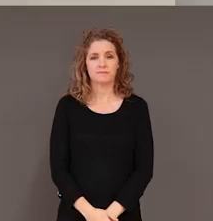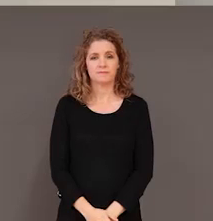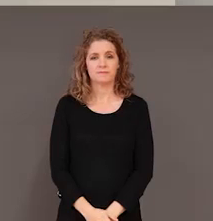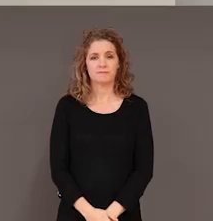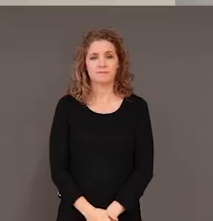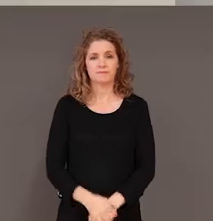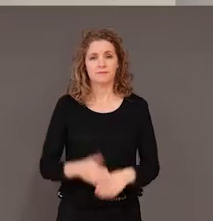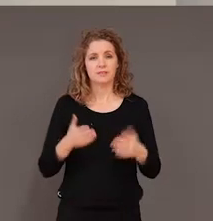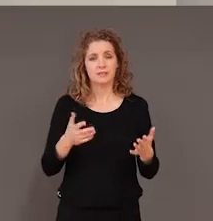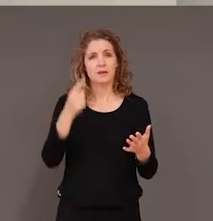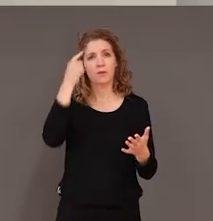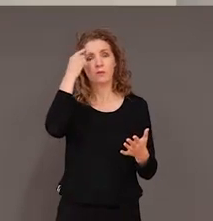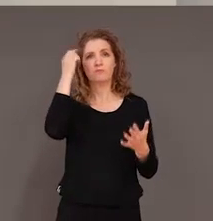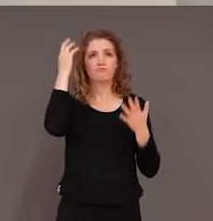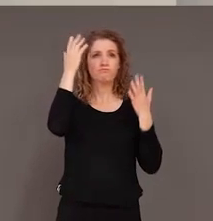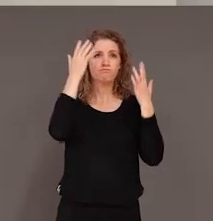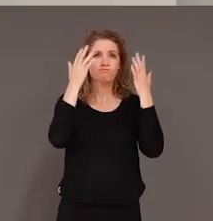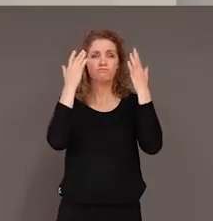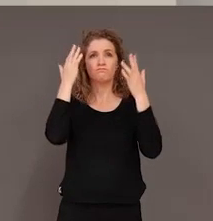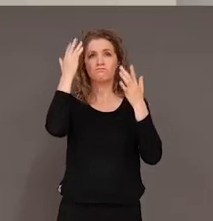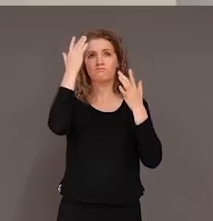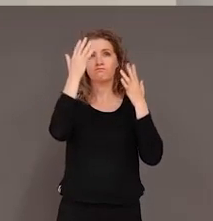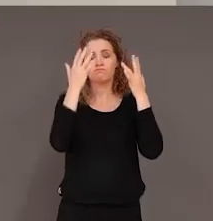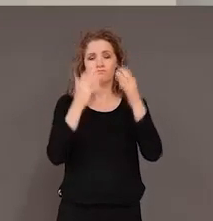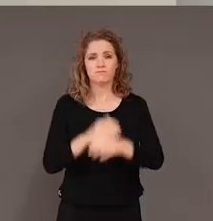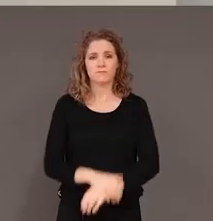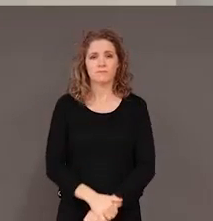But just letting your thoughts come and go